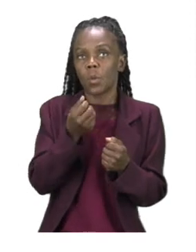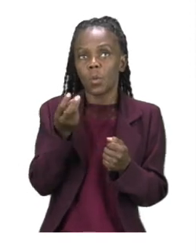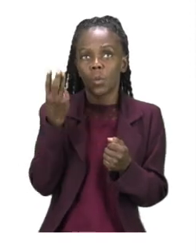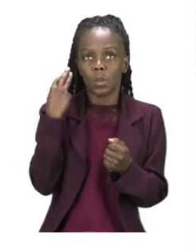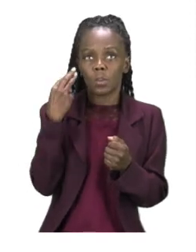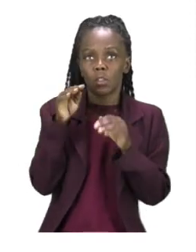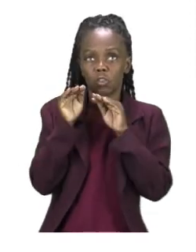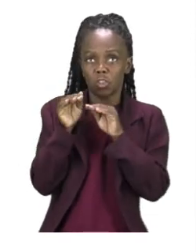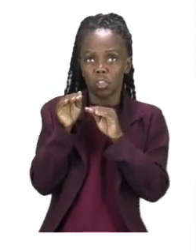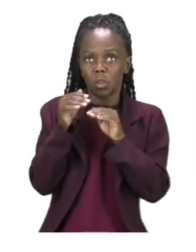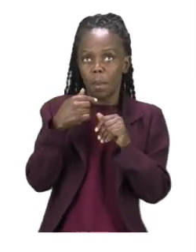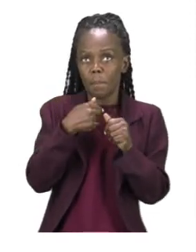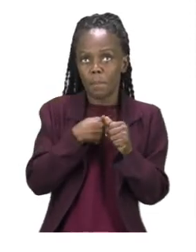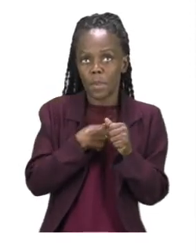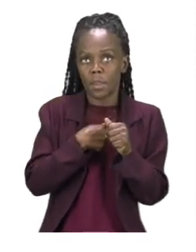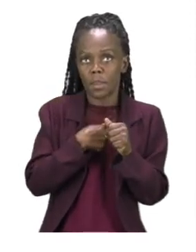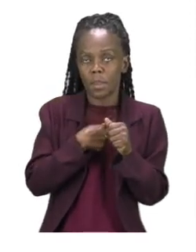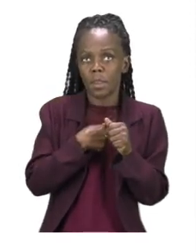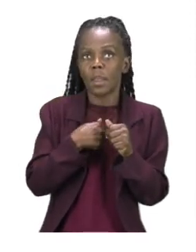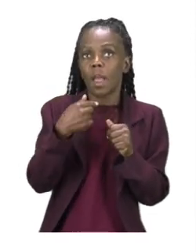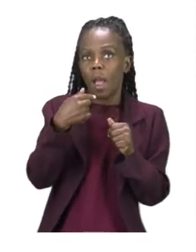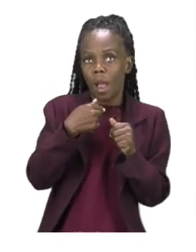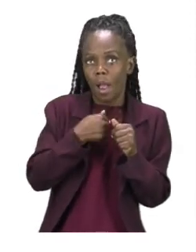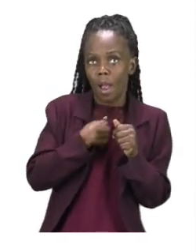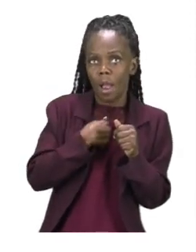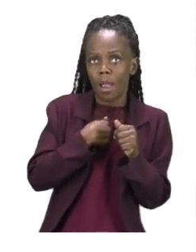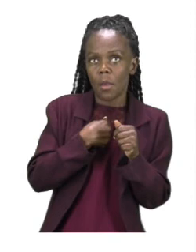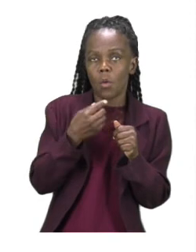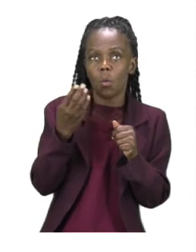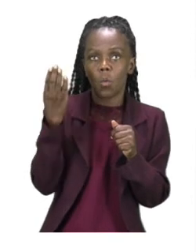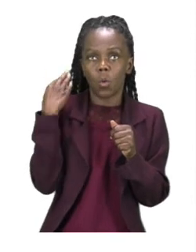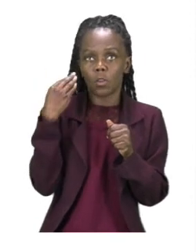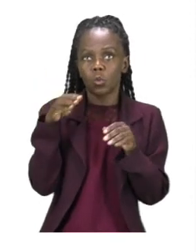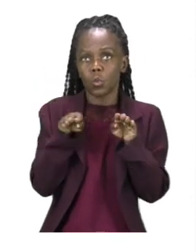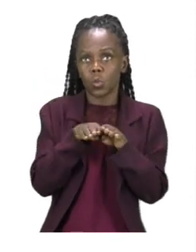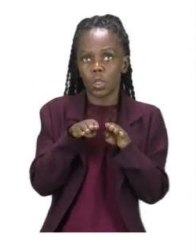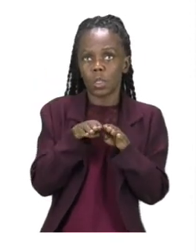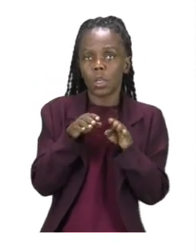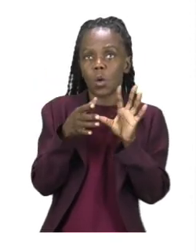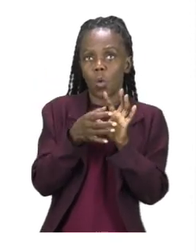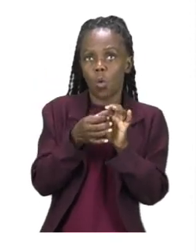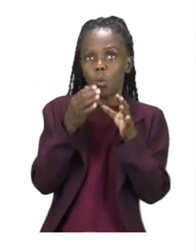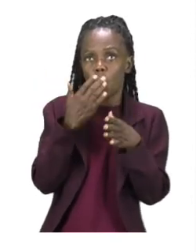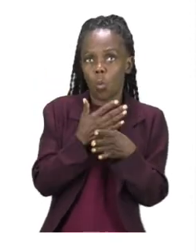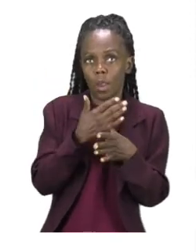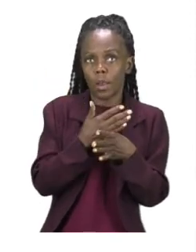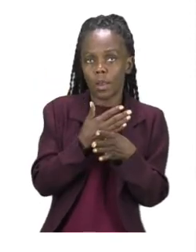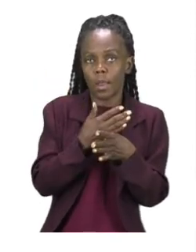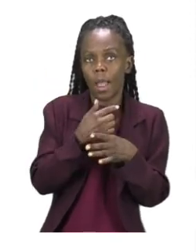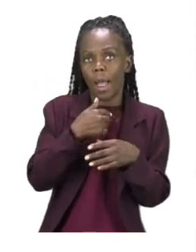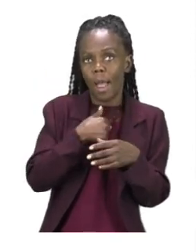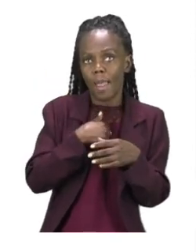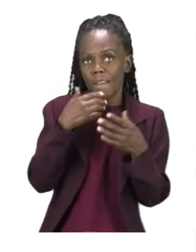I was doing homework. I completed my